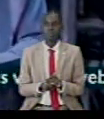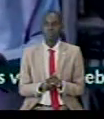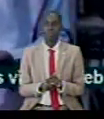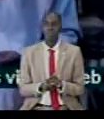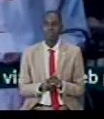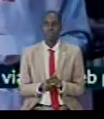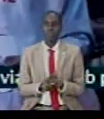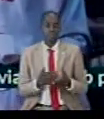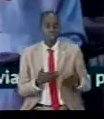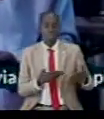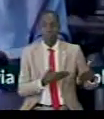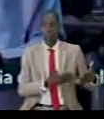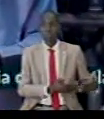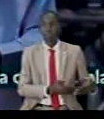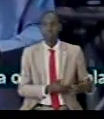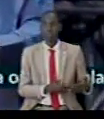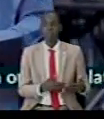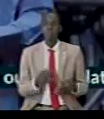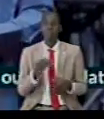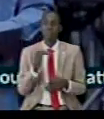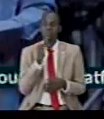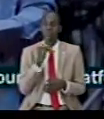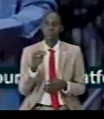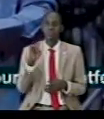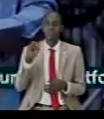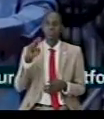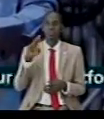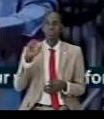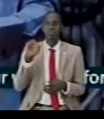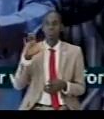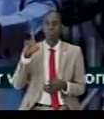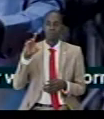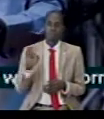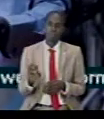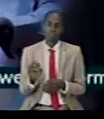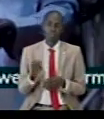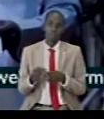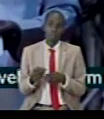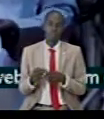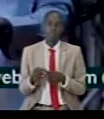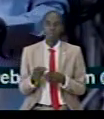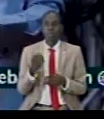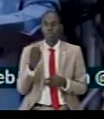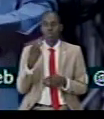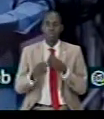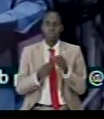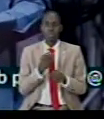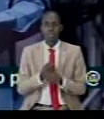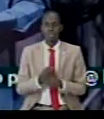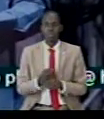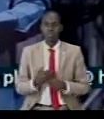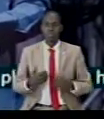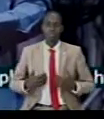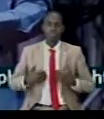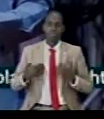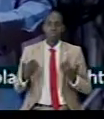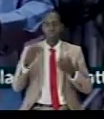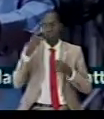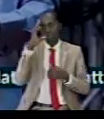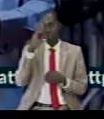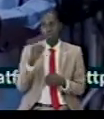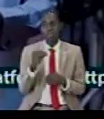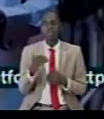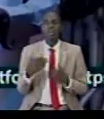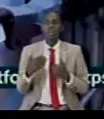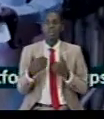Beside me is Meyaki Miracle from Akure, a 12-year-old young lad. He had a